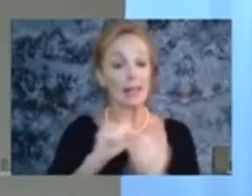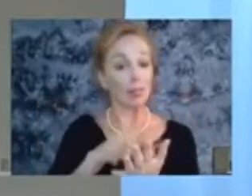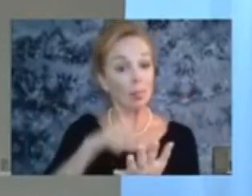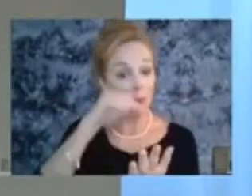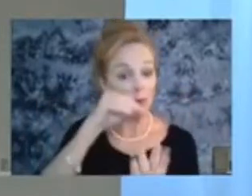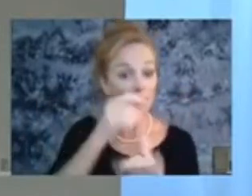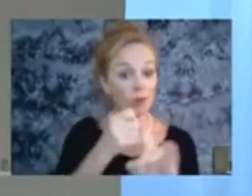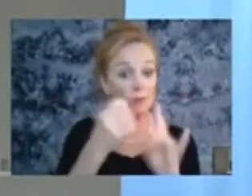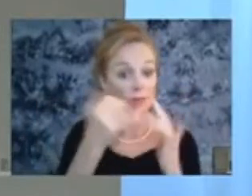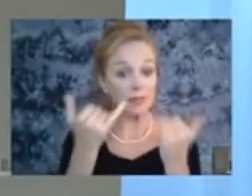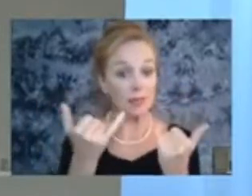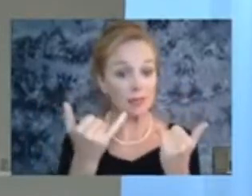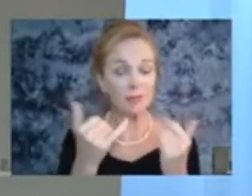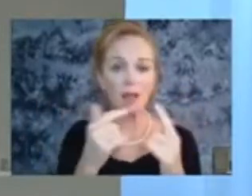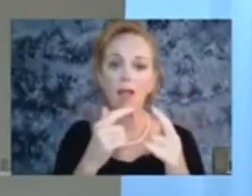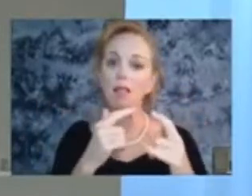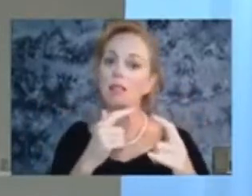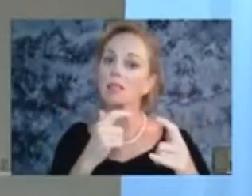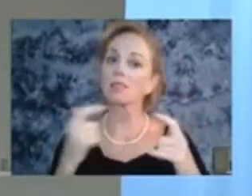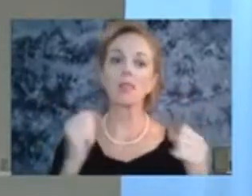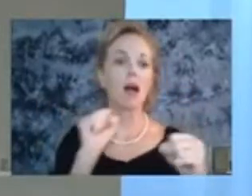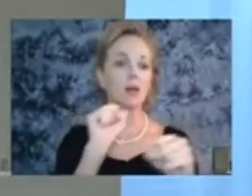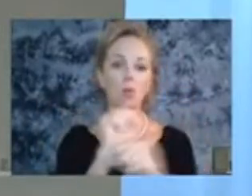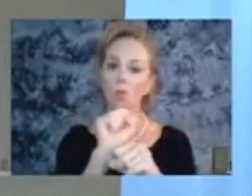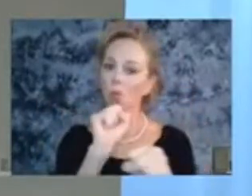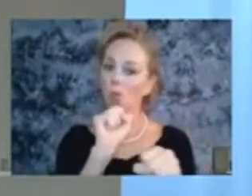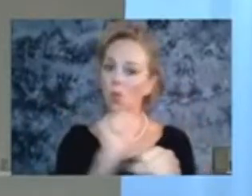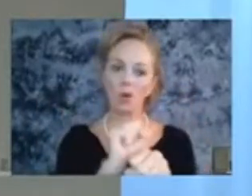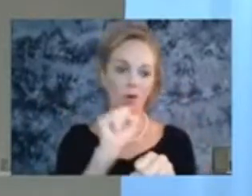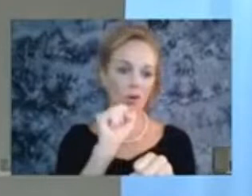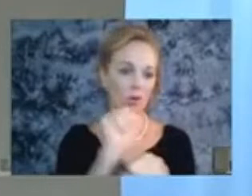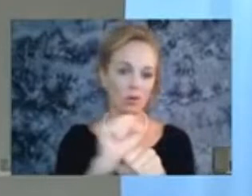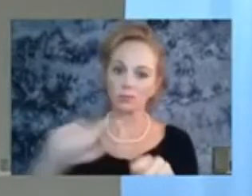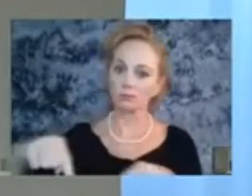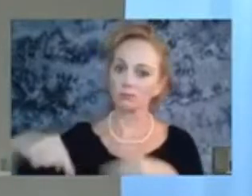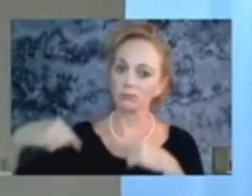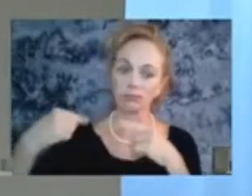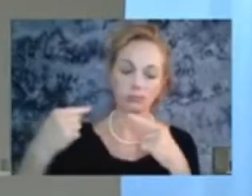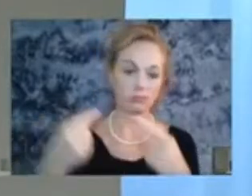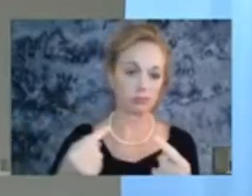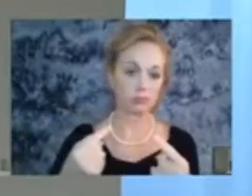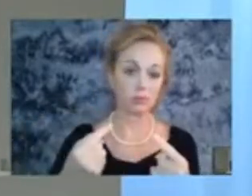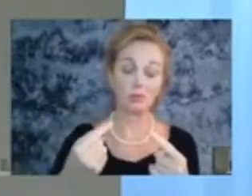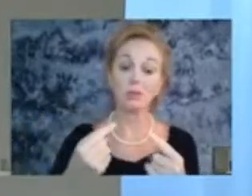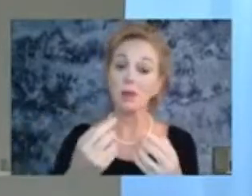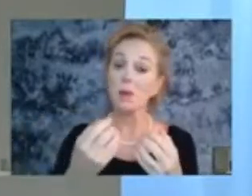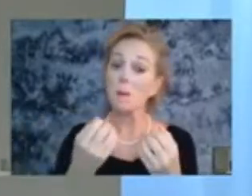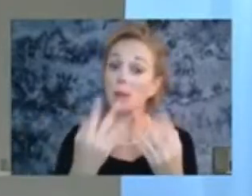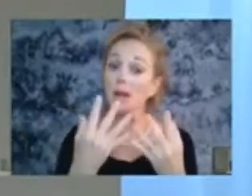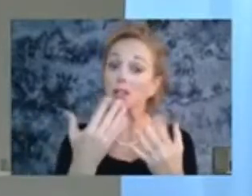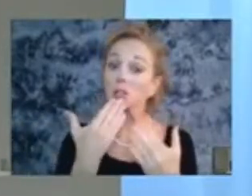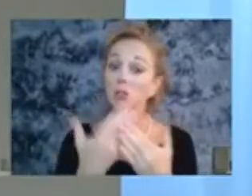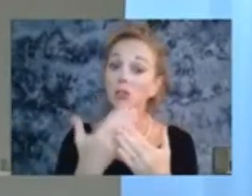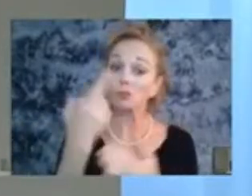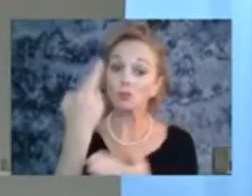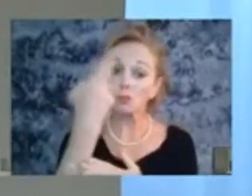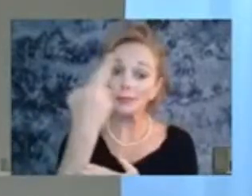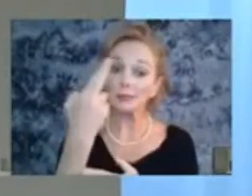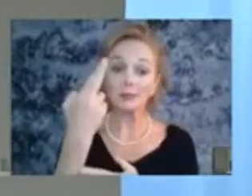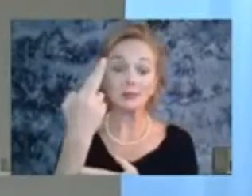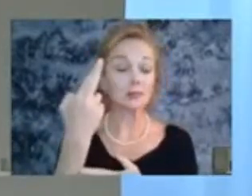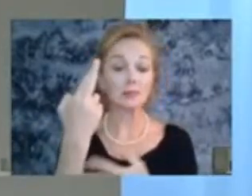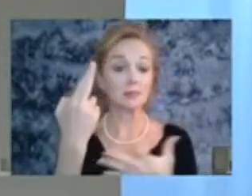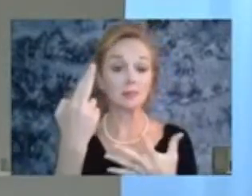been a ton of work go into this, and for very good reasons, because we cannot go into this in a way in